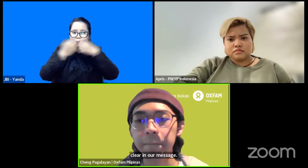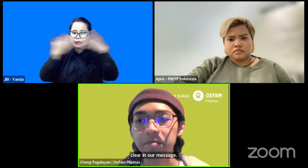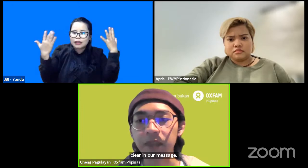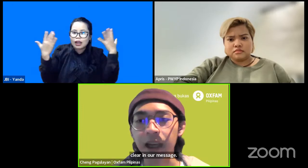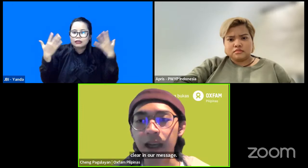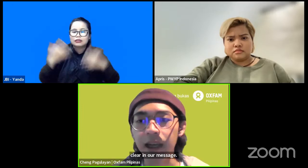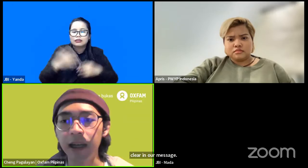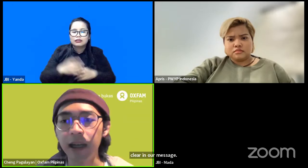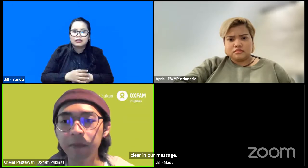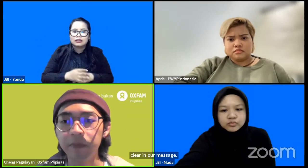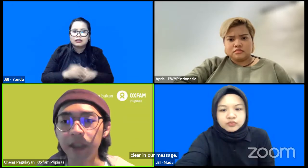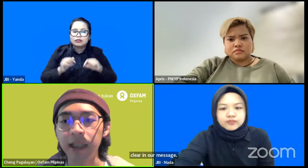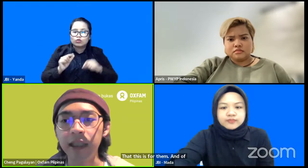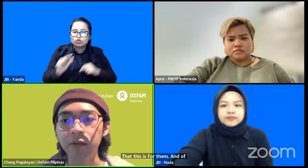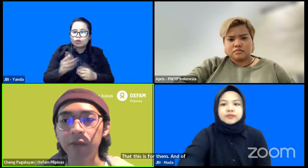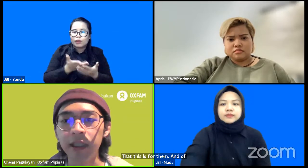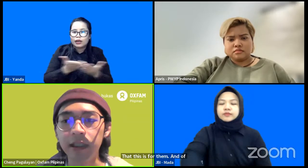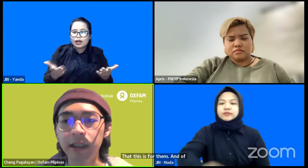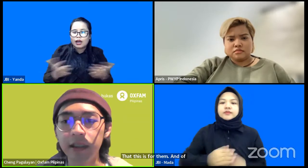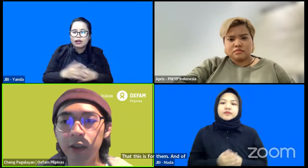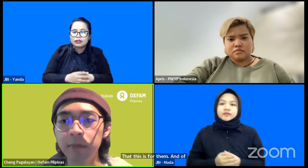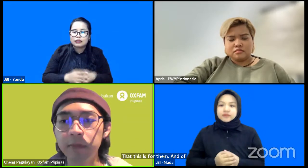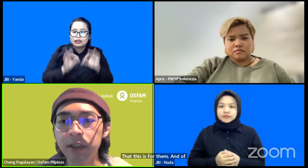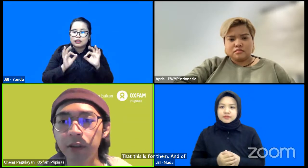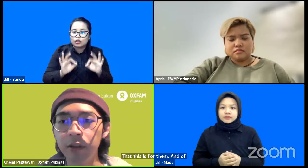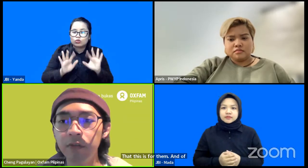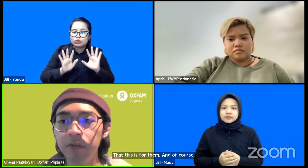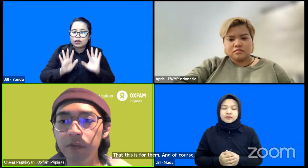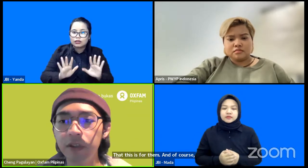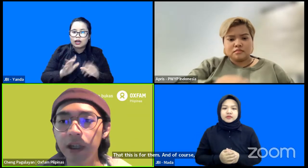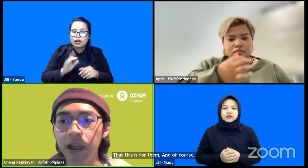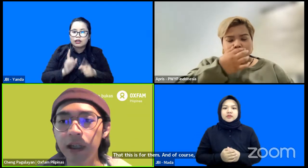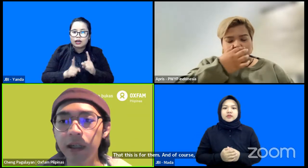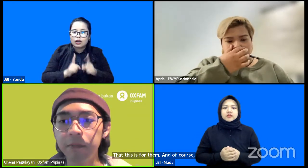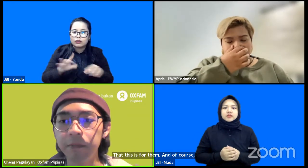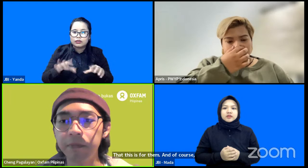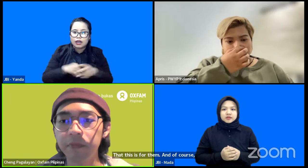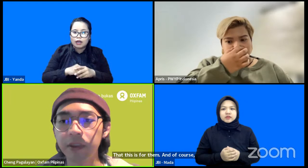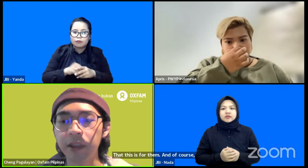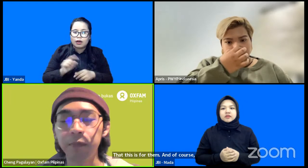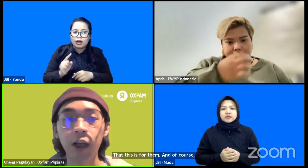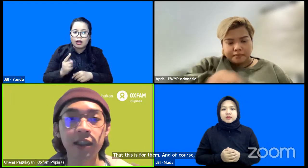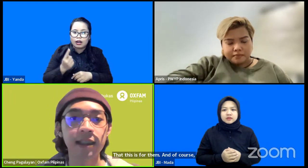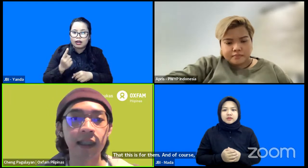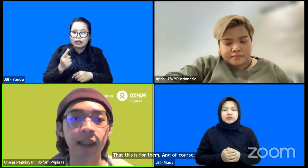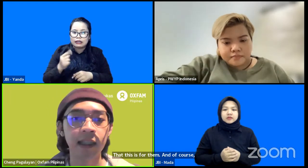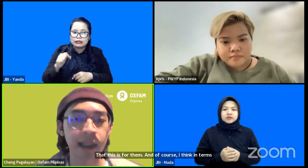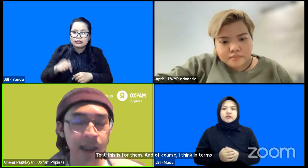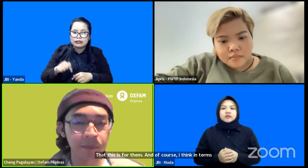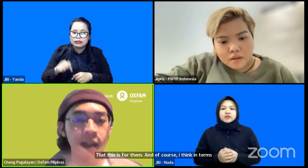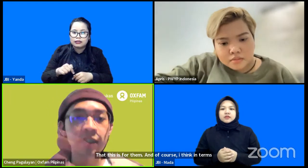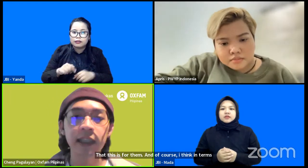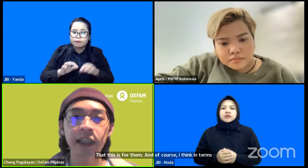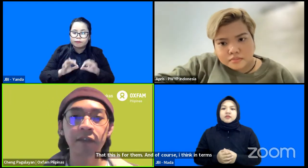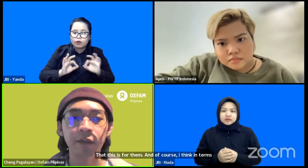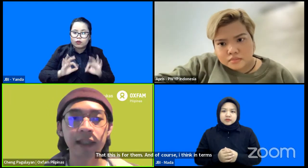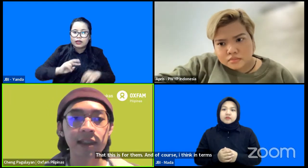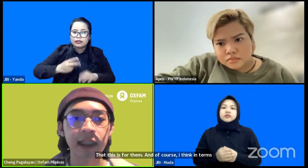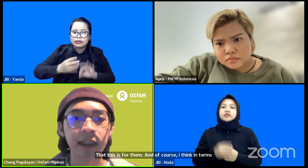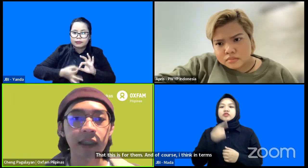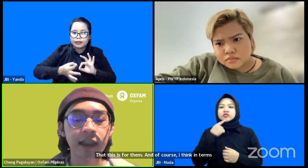course, I think in terms of the projects and in